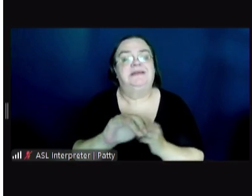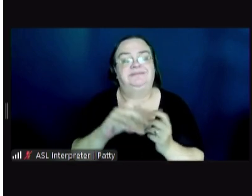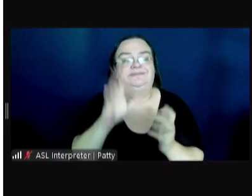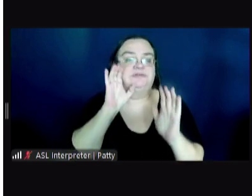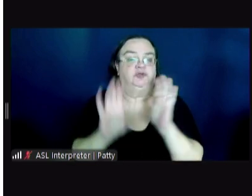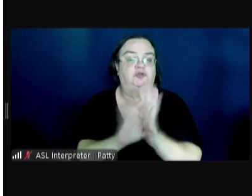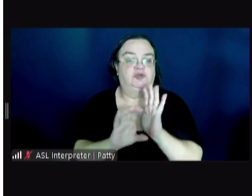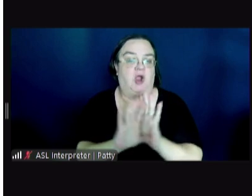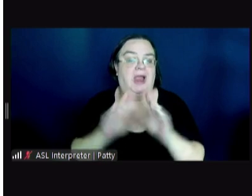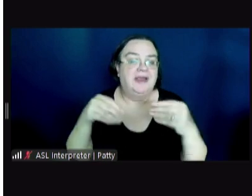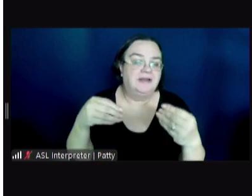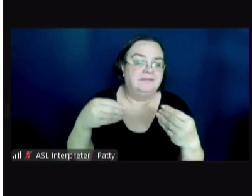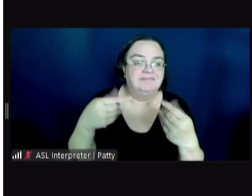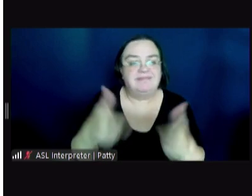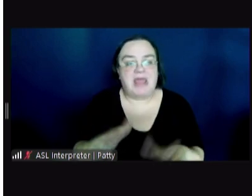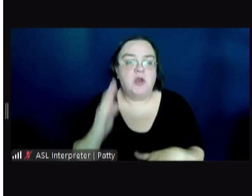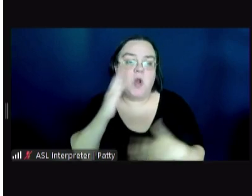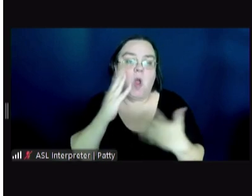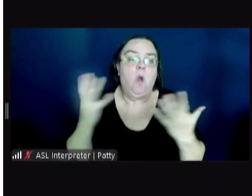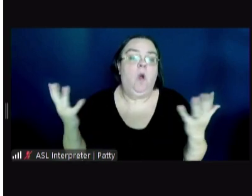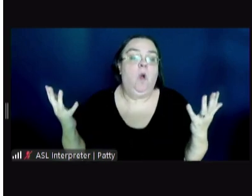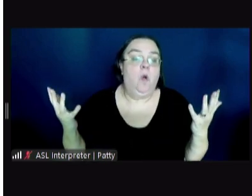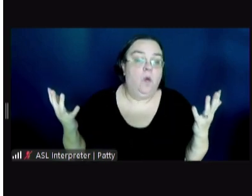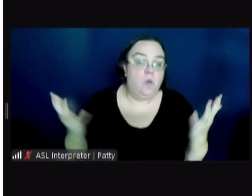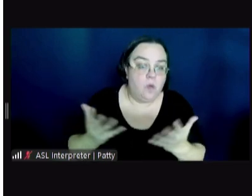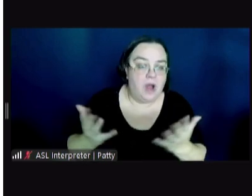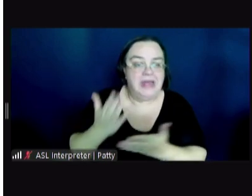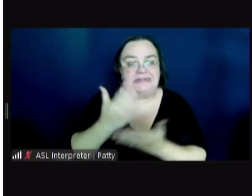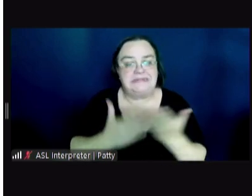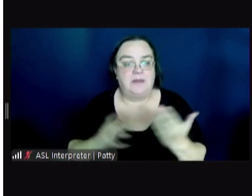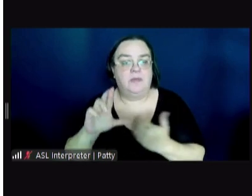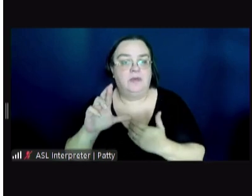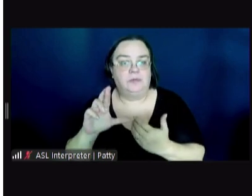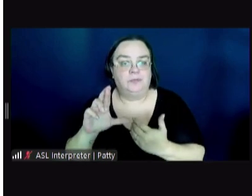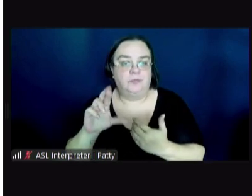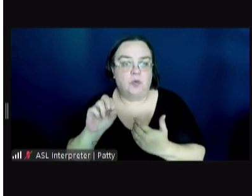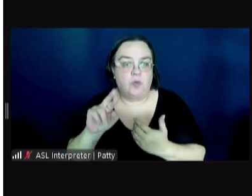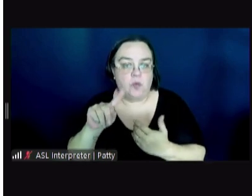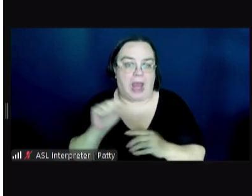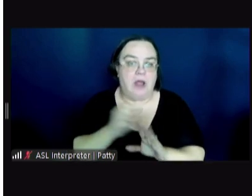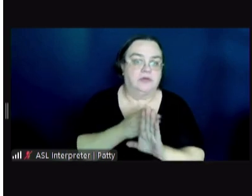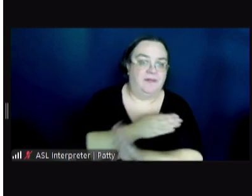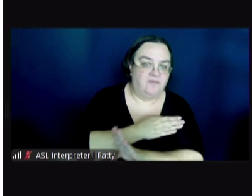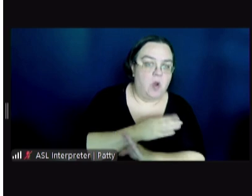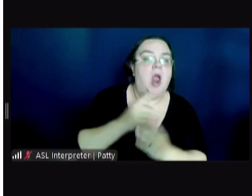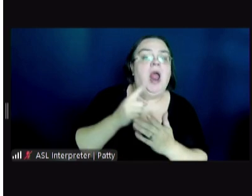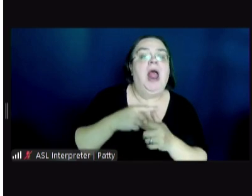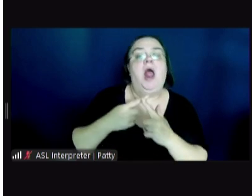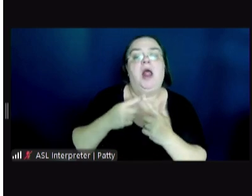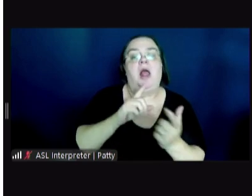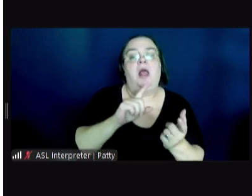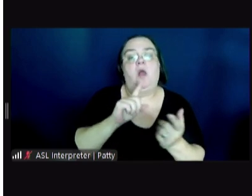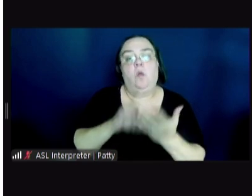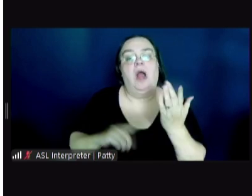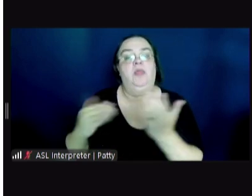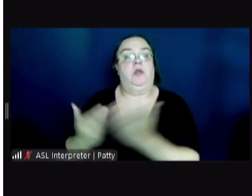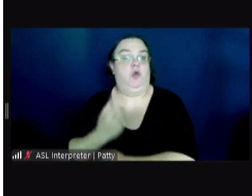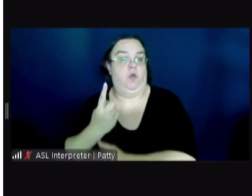old routes names were and what the new routes are going to be. So in this area,